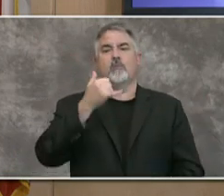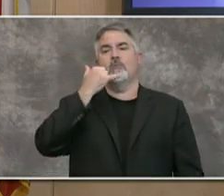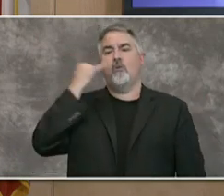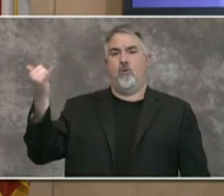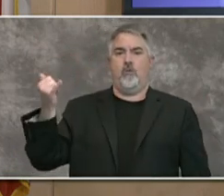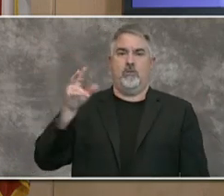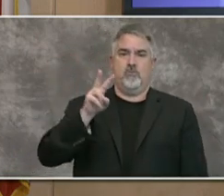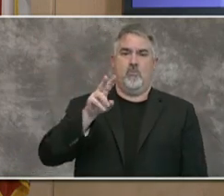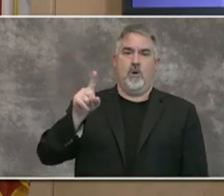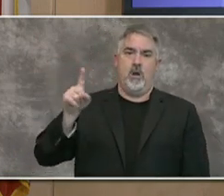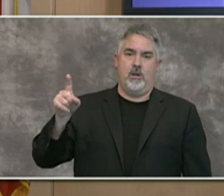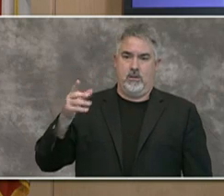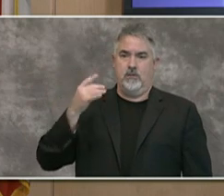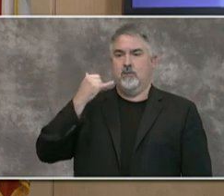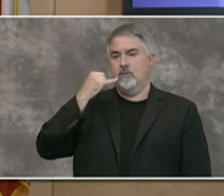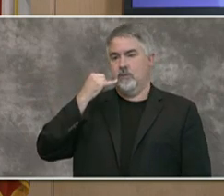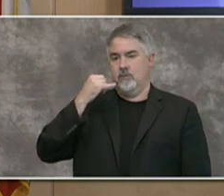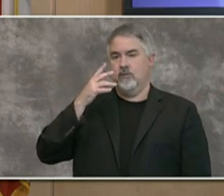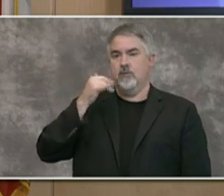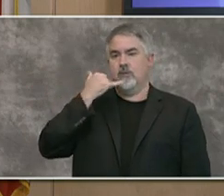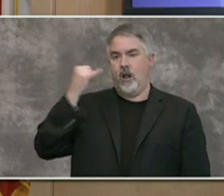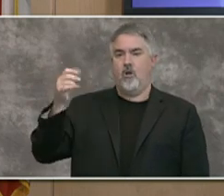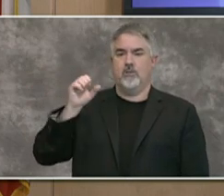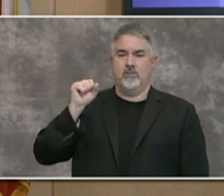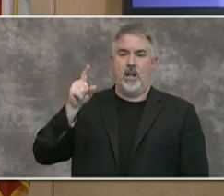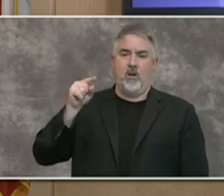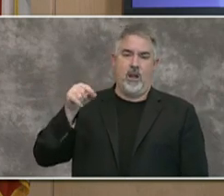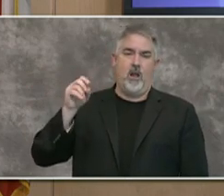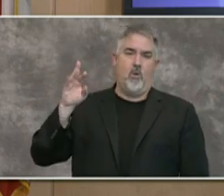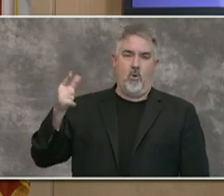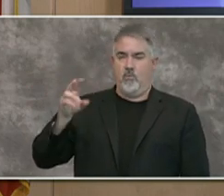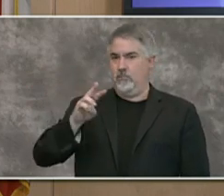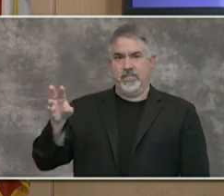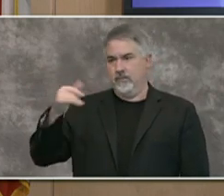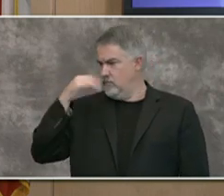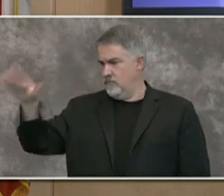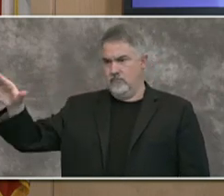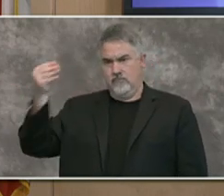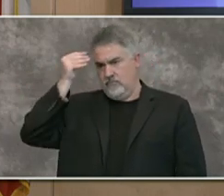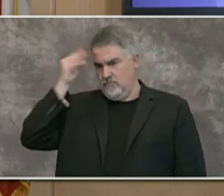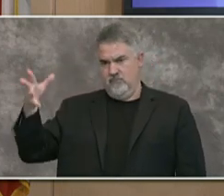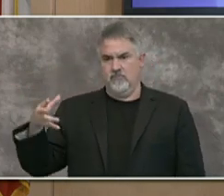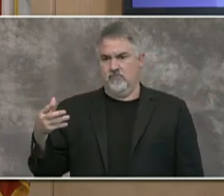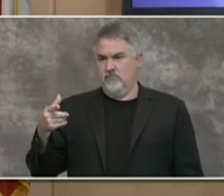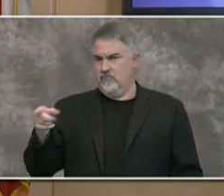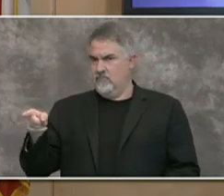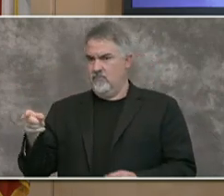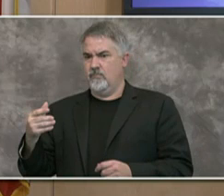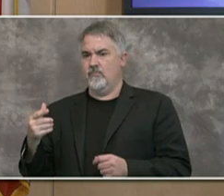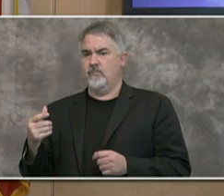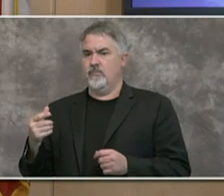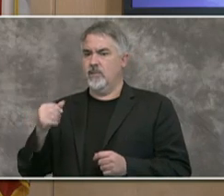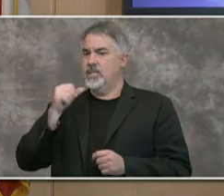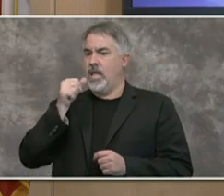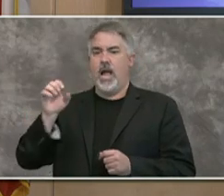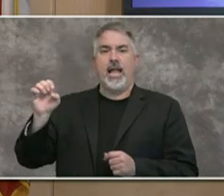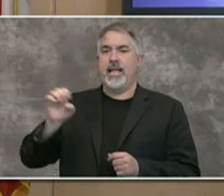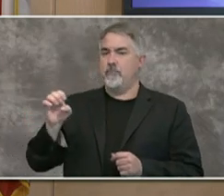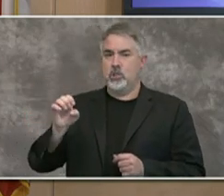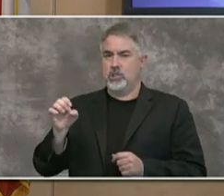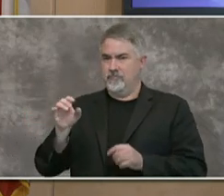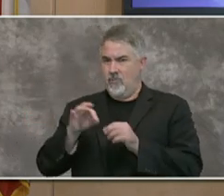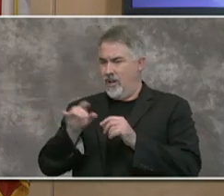211sandiego.org, and they have a special section featured on their website that gives you both the non-emergency response line for all of the jurisdictions, but